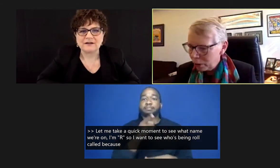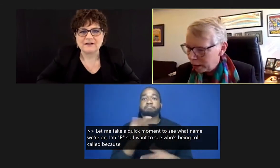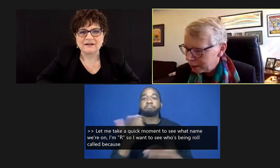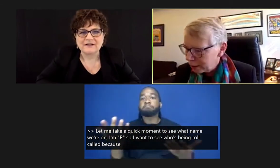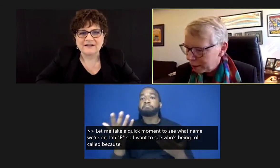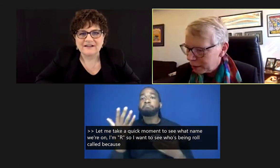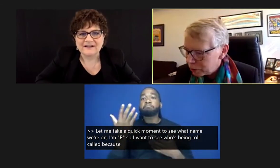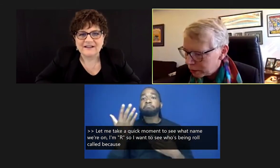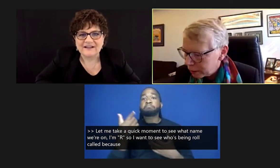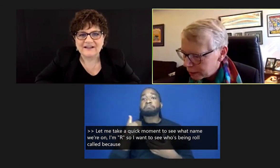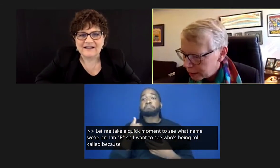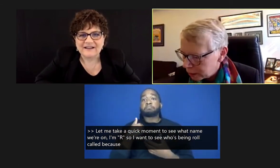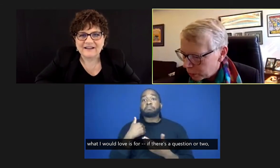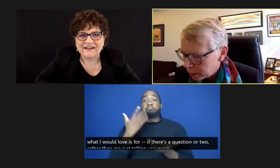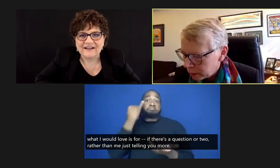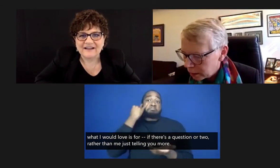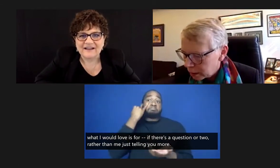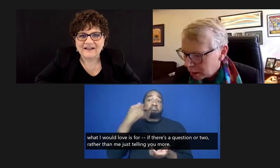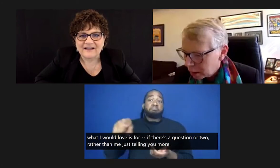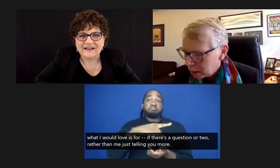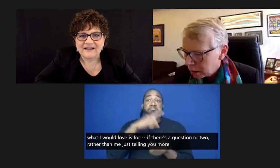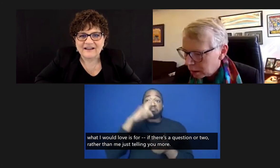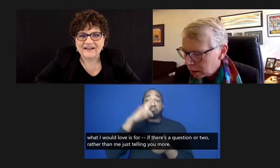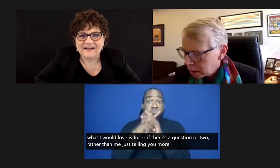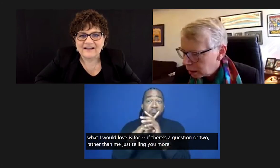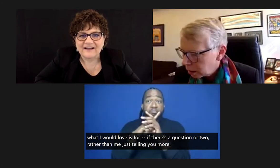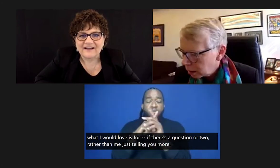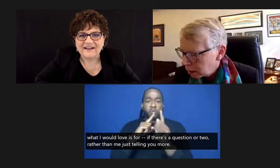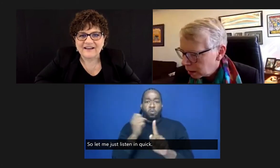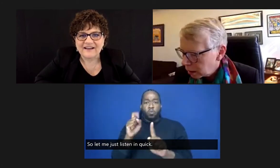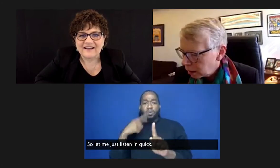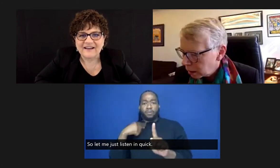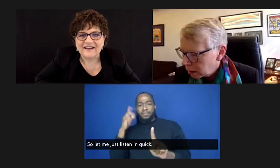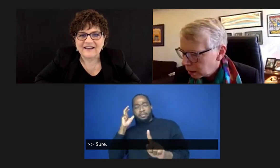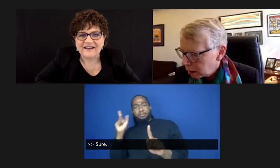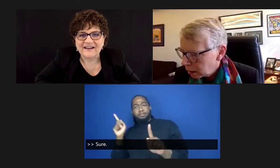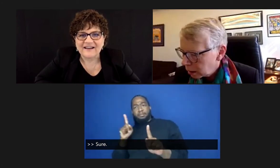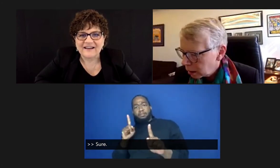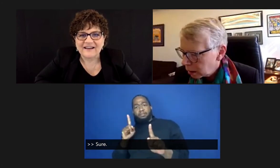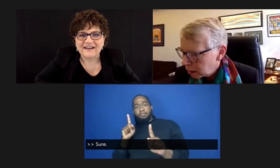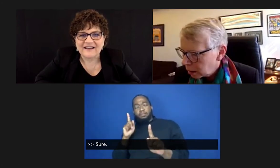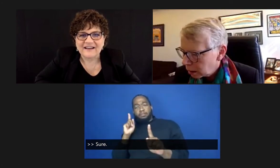you more. So let me just listen in quick. Sure.